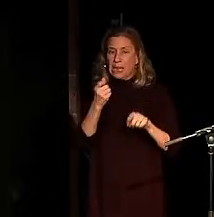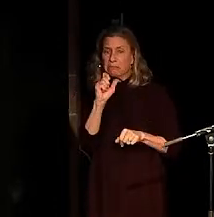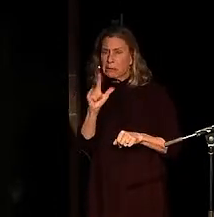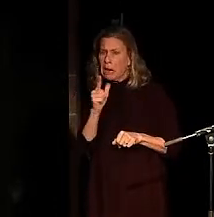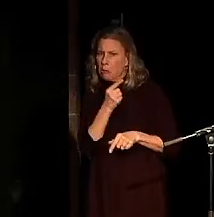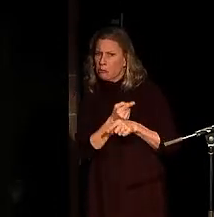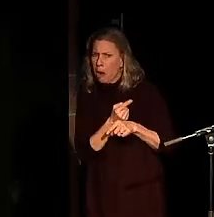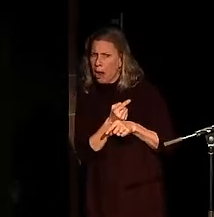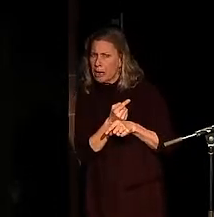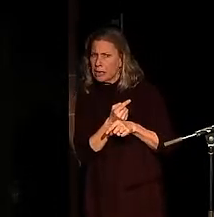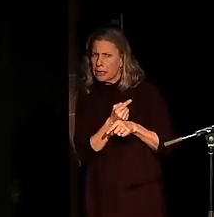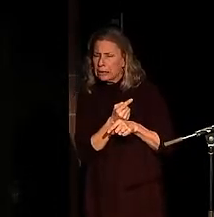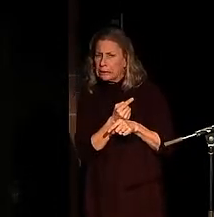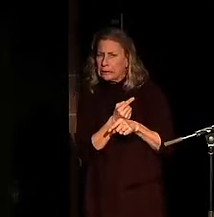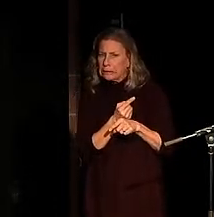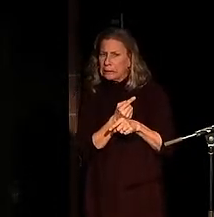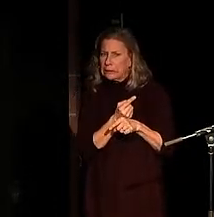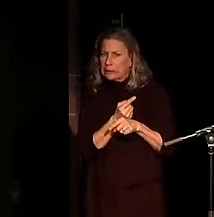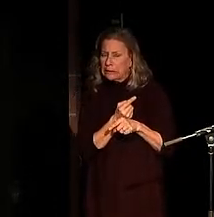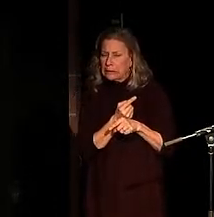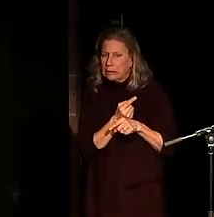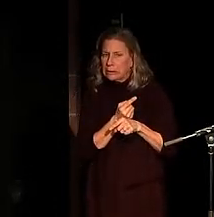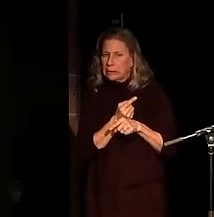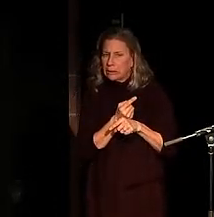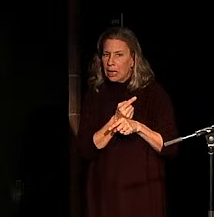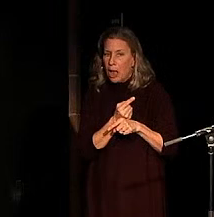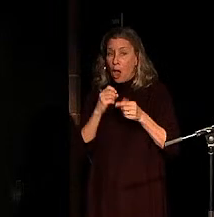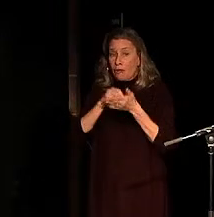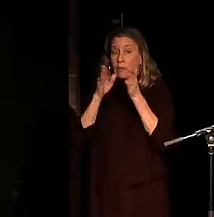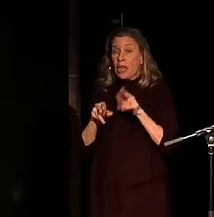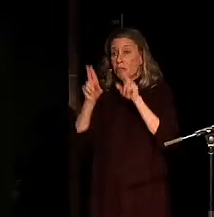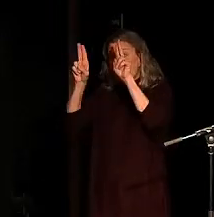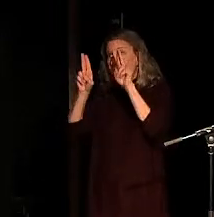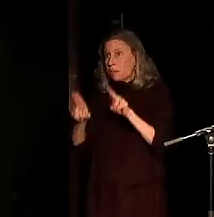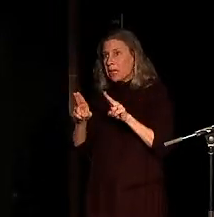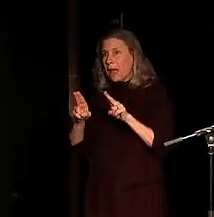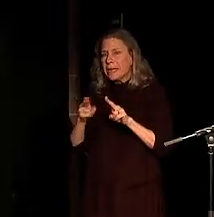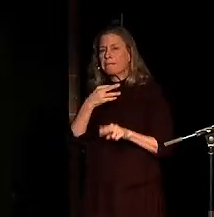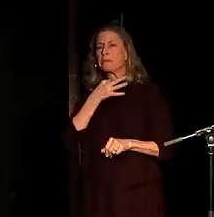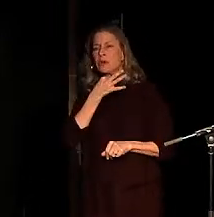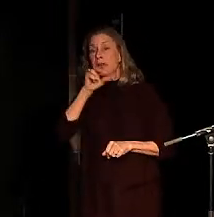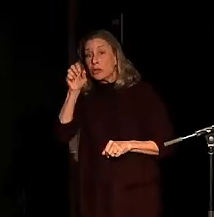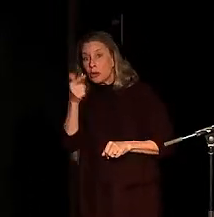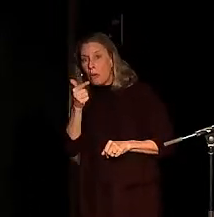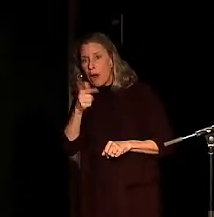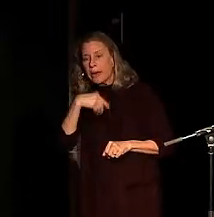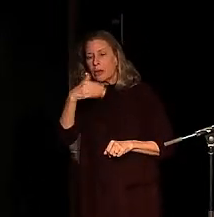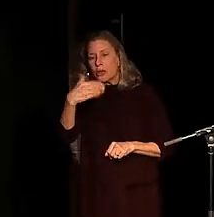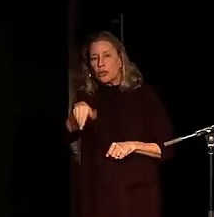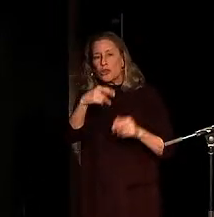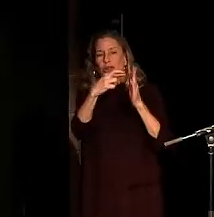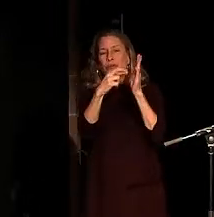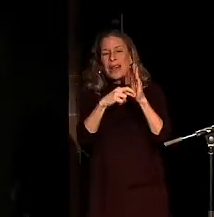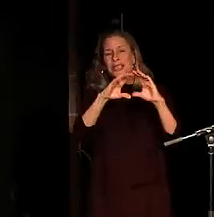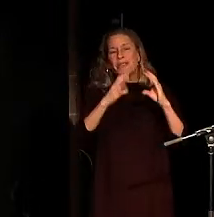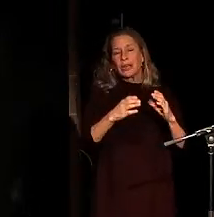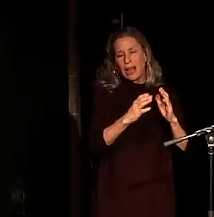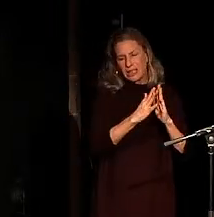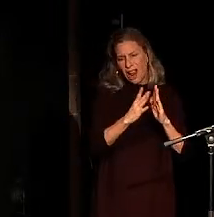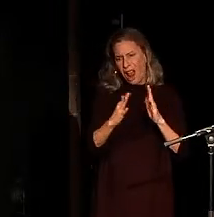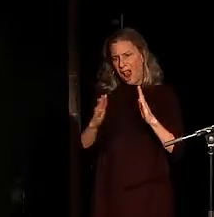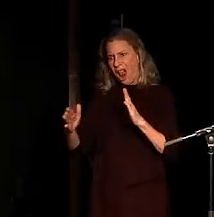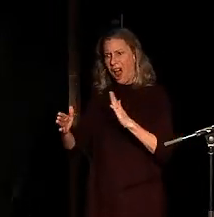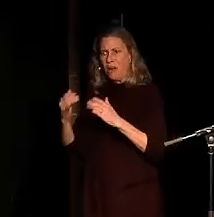say, yes, it's a long road from a student applying, you know, showing an interest in LaGuardia, to actually getting them registered for class and here for the